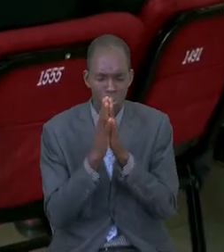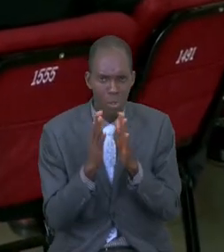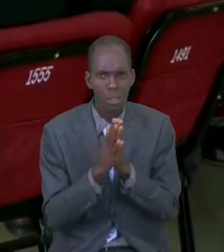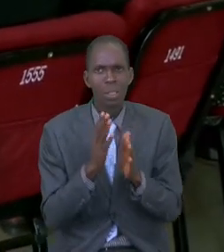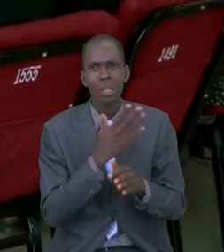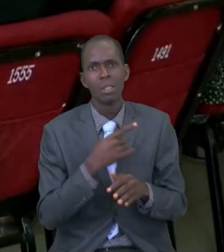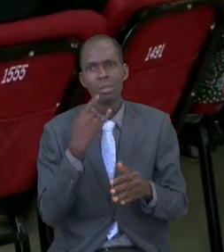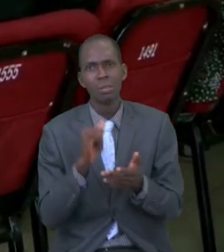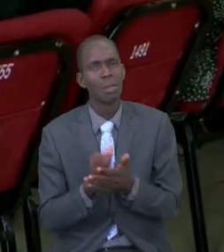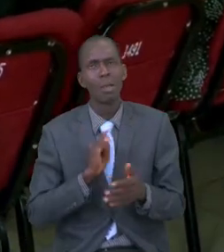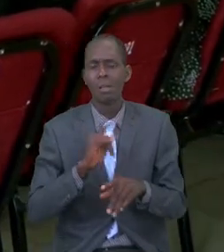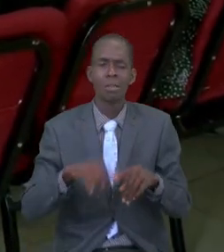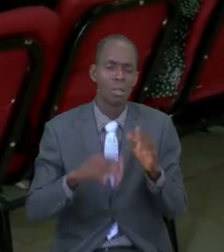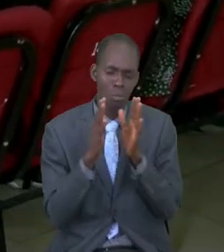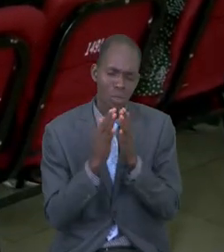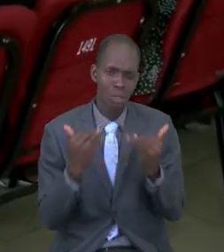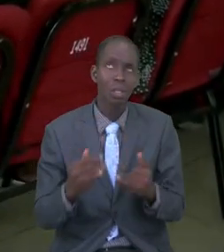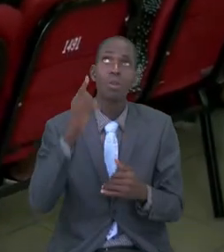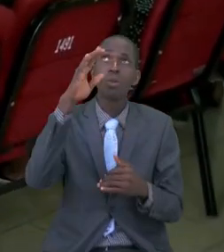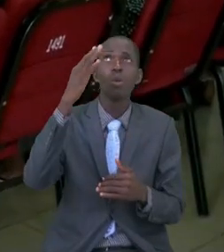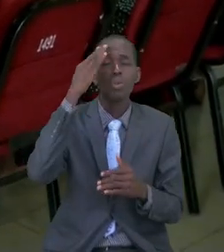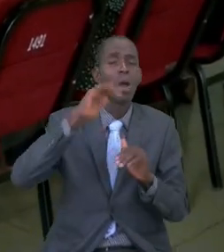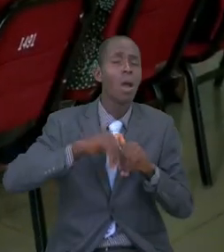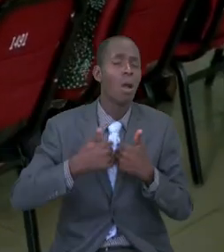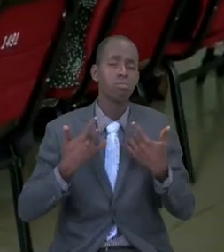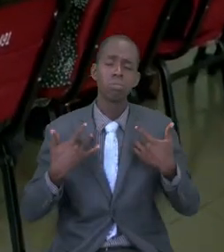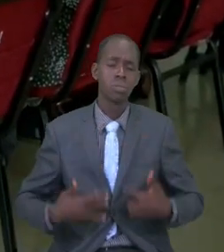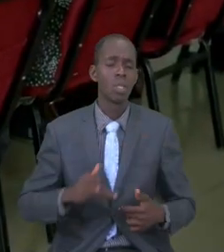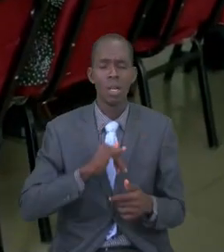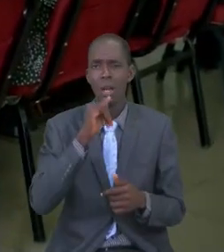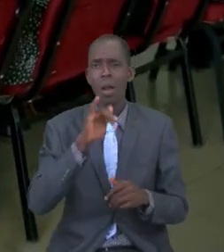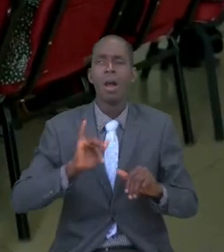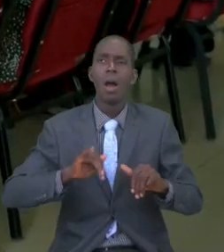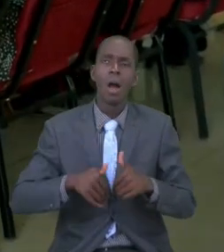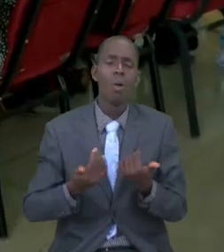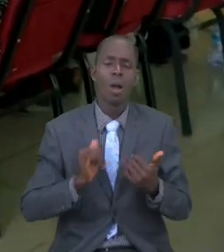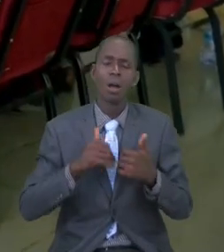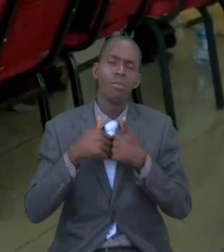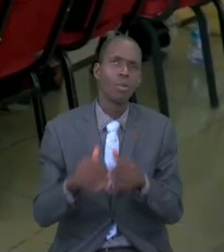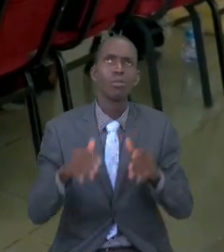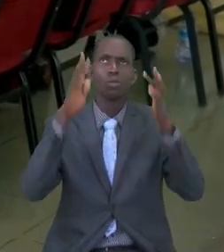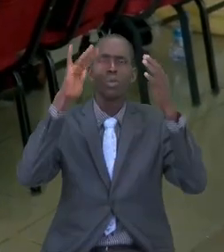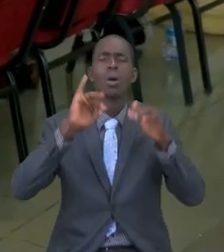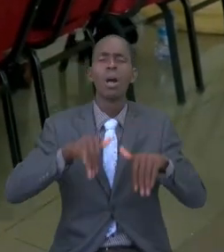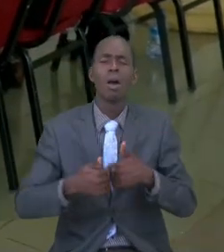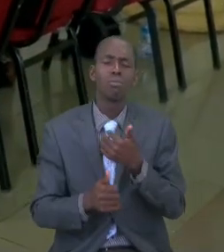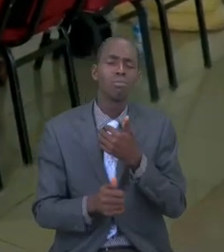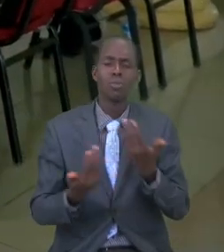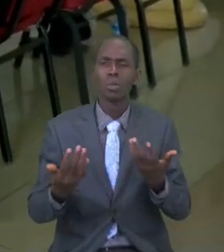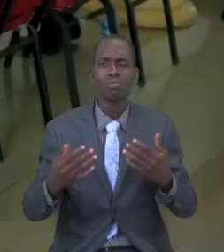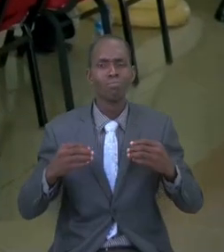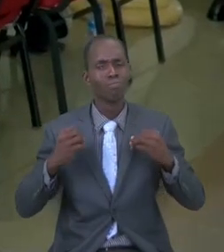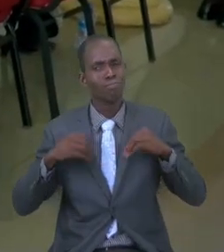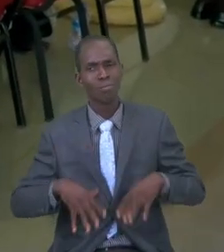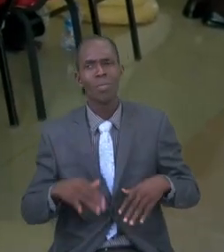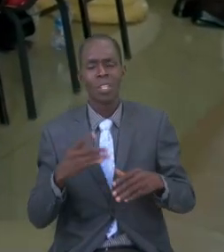I cannot pray now. God knows how discouraged I am, how despondent I am, how terrible I am. Even the words I spoke out